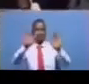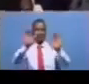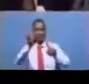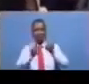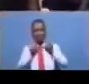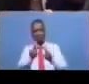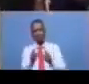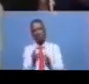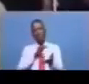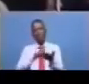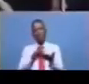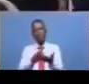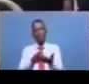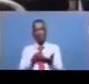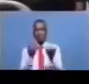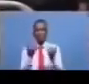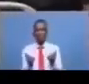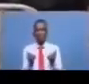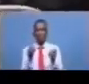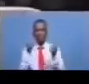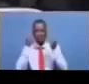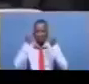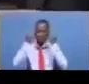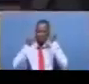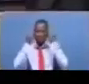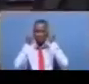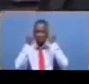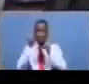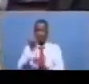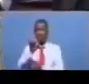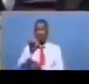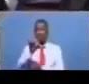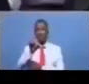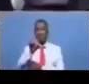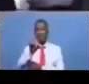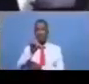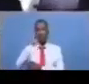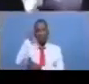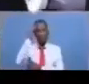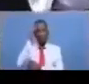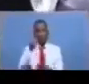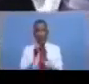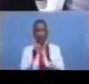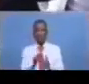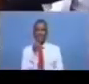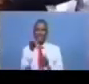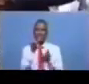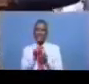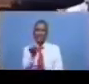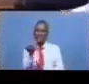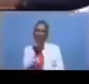And so, by parity of reason, counsel for the petitioner argued that that